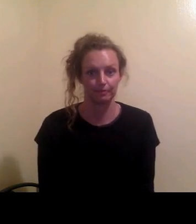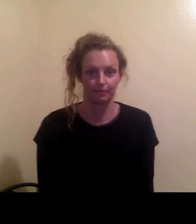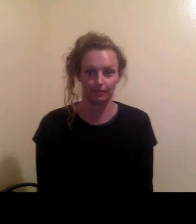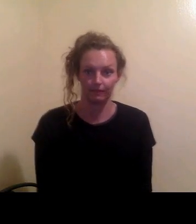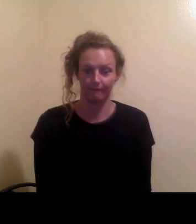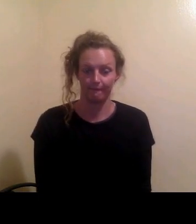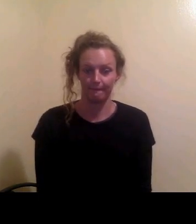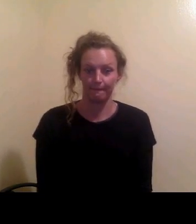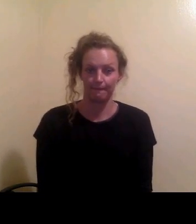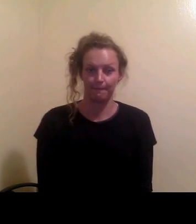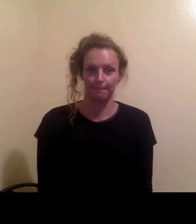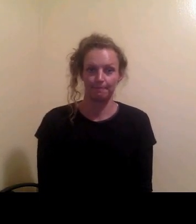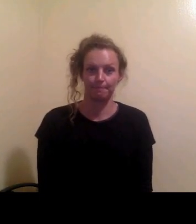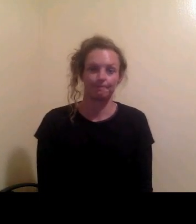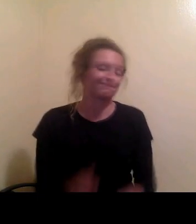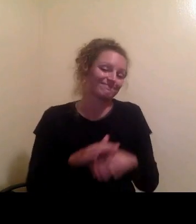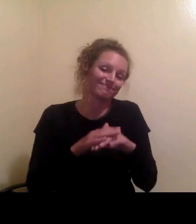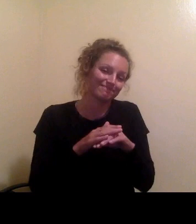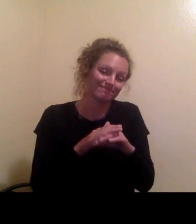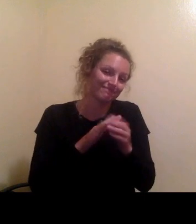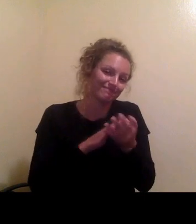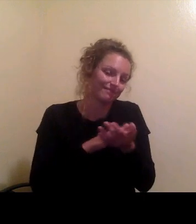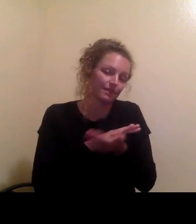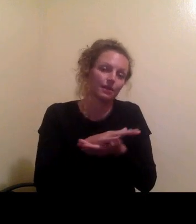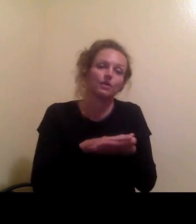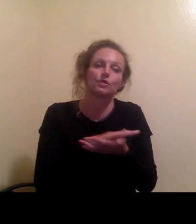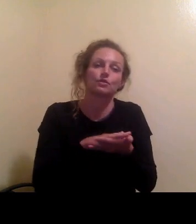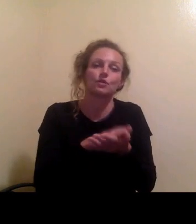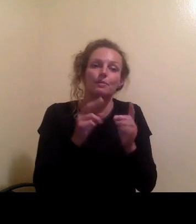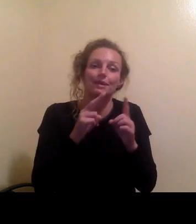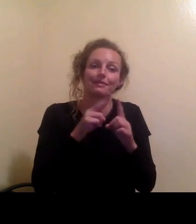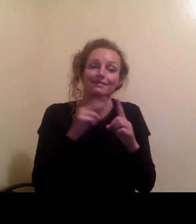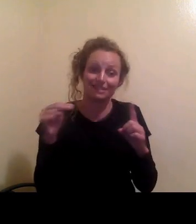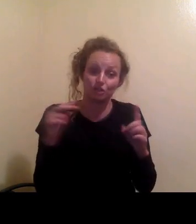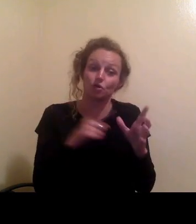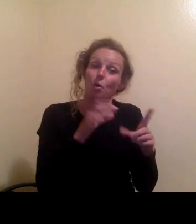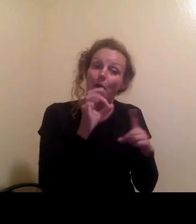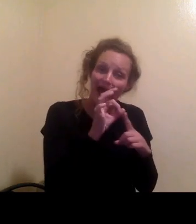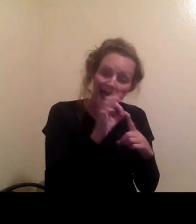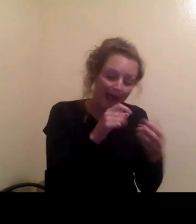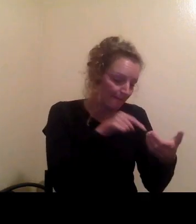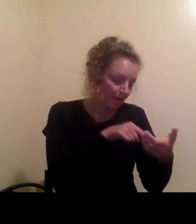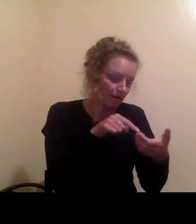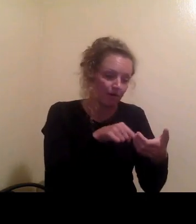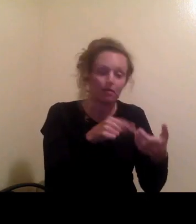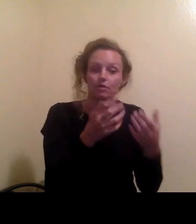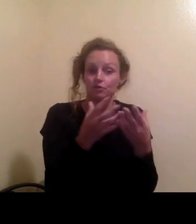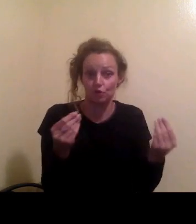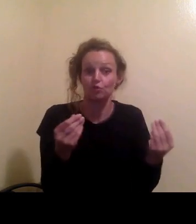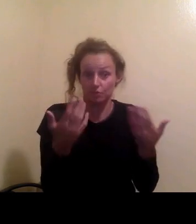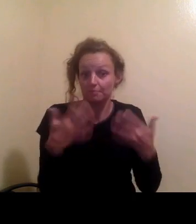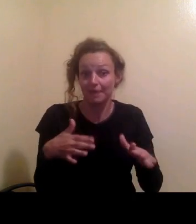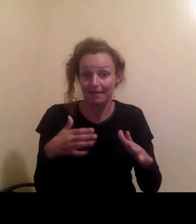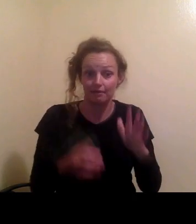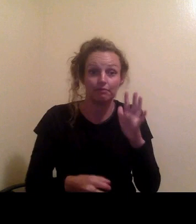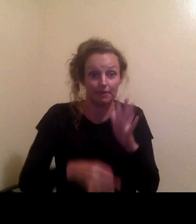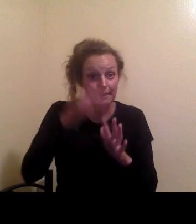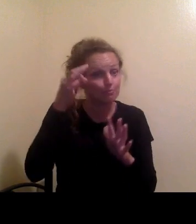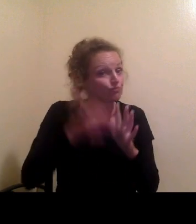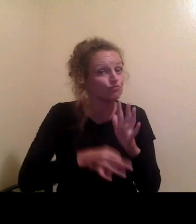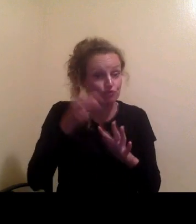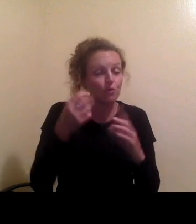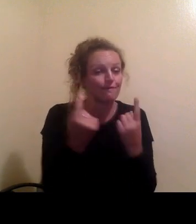However, there's a huge divide between those two modes. We use bus for local transport, and nearly everyone at